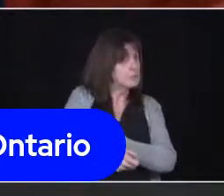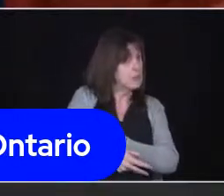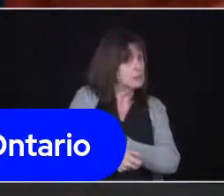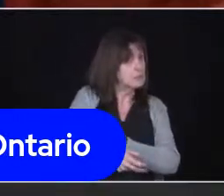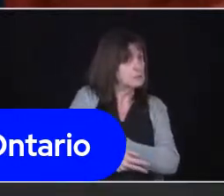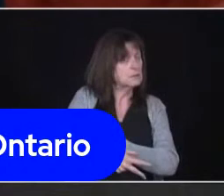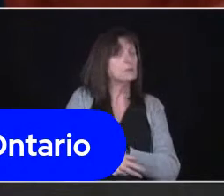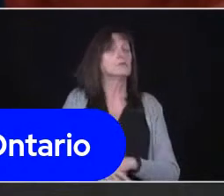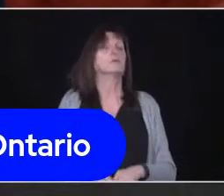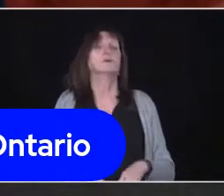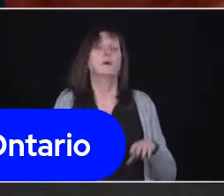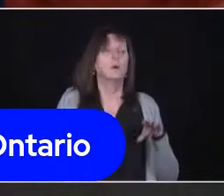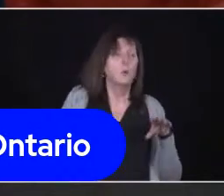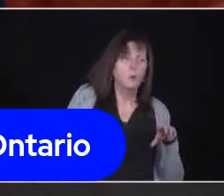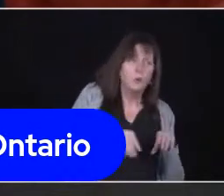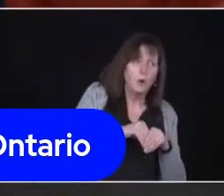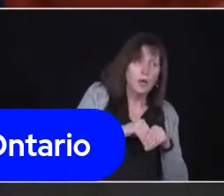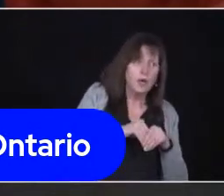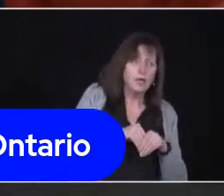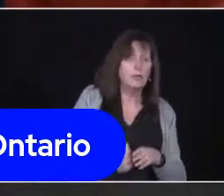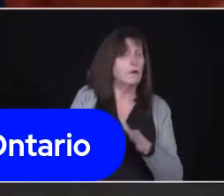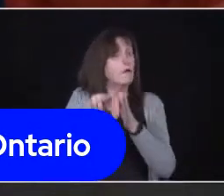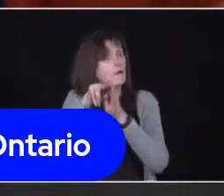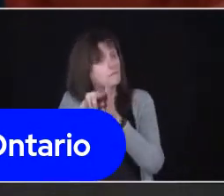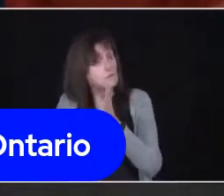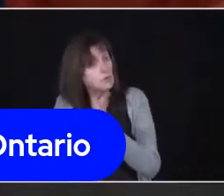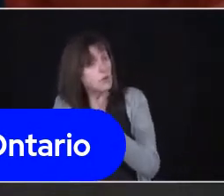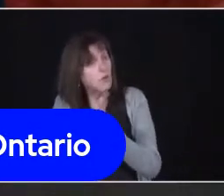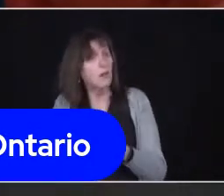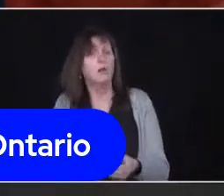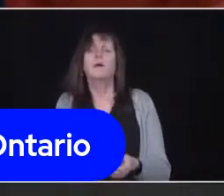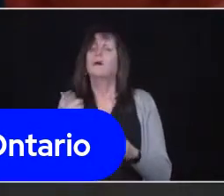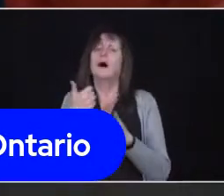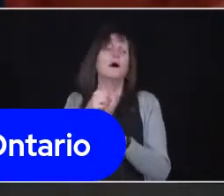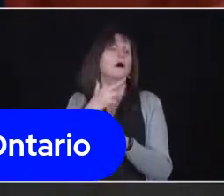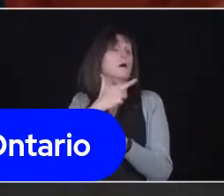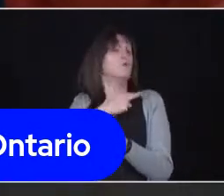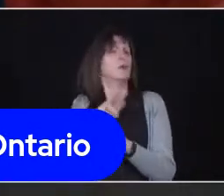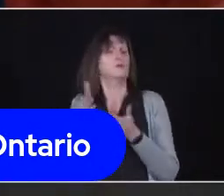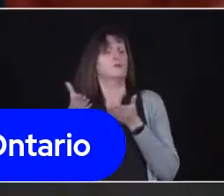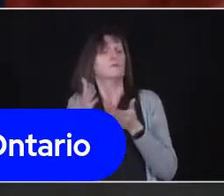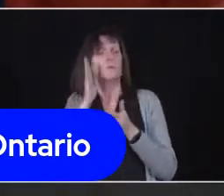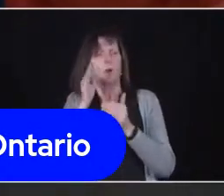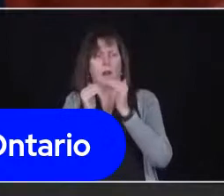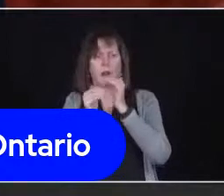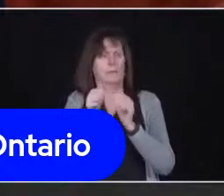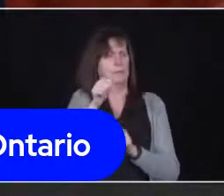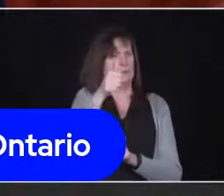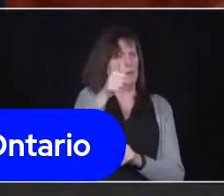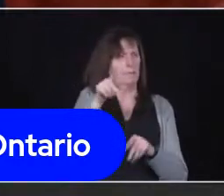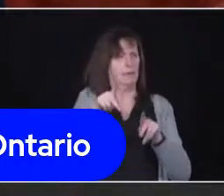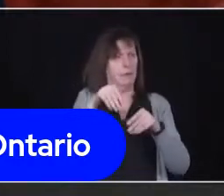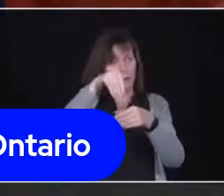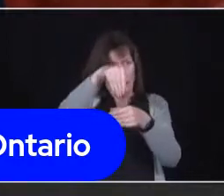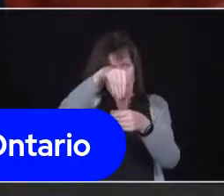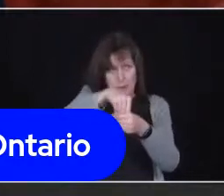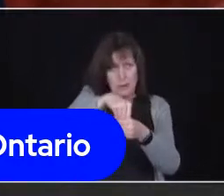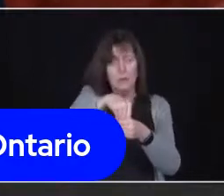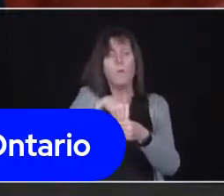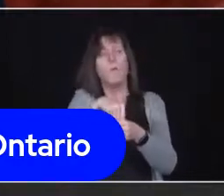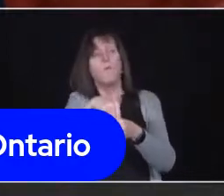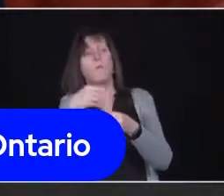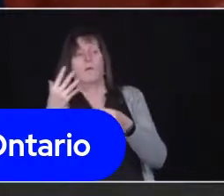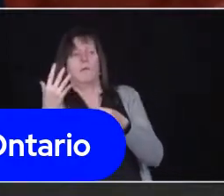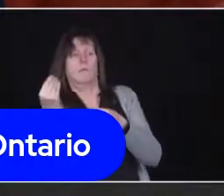weddings, funerals, and religious services will be limited to 10 people indoors or outdoors. Drive-in